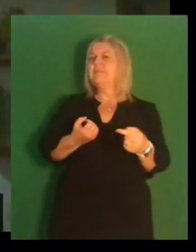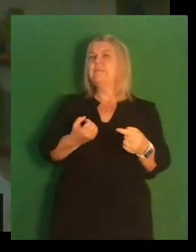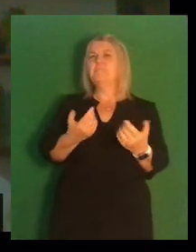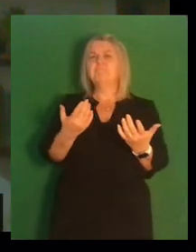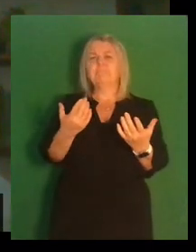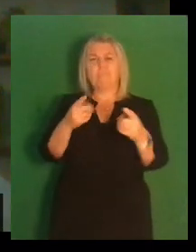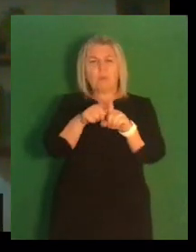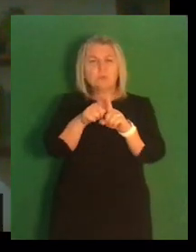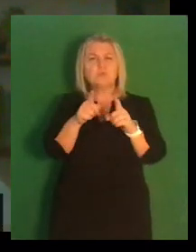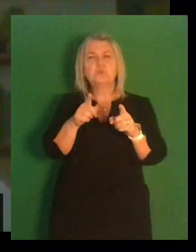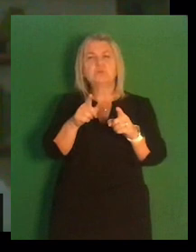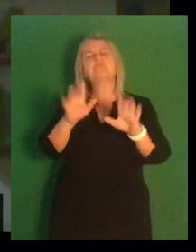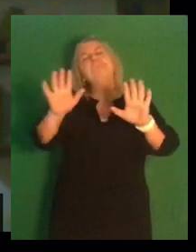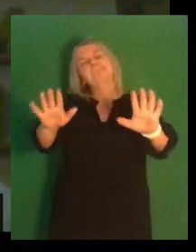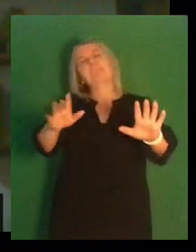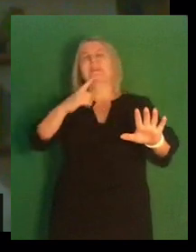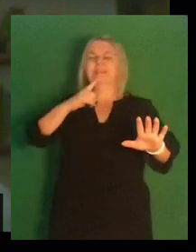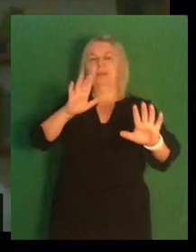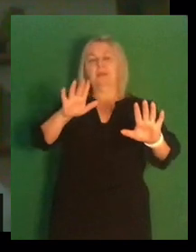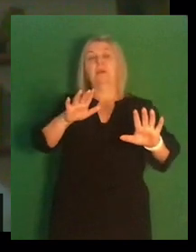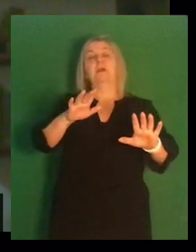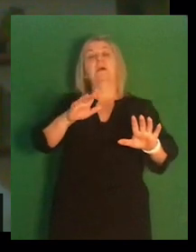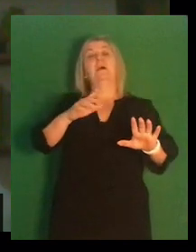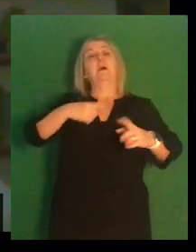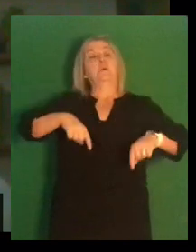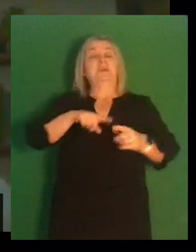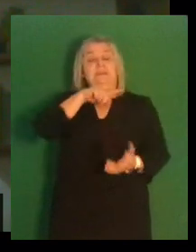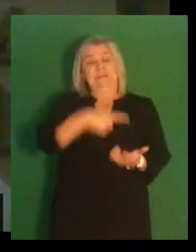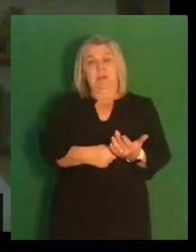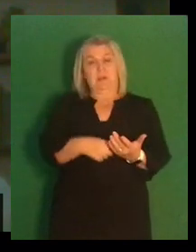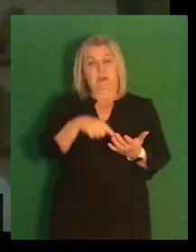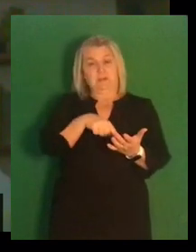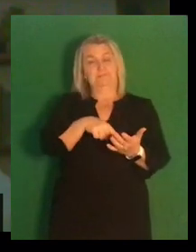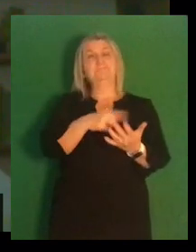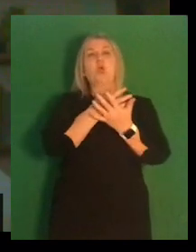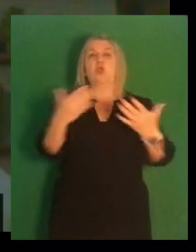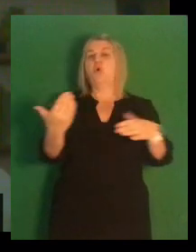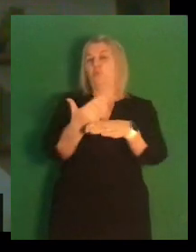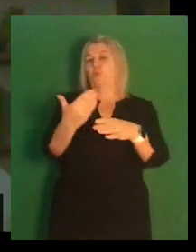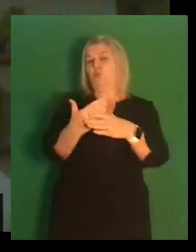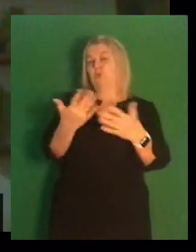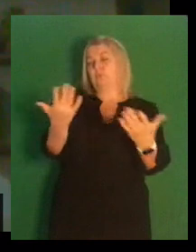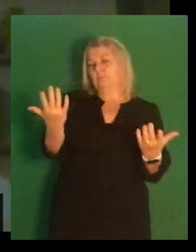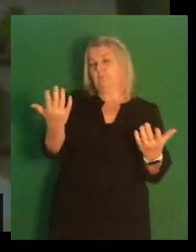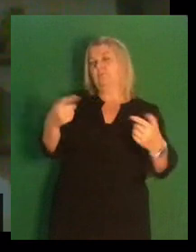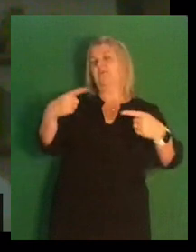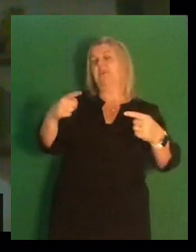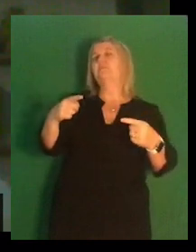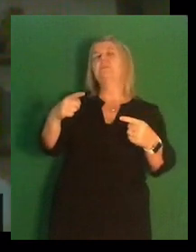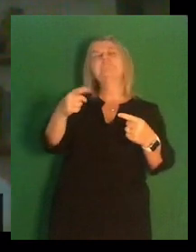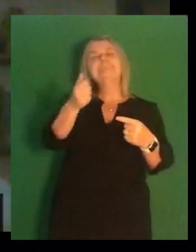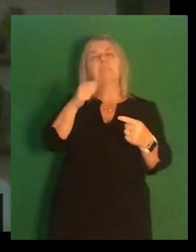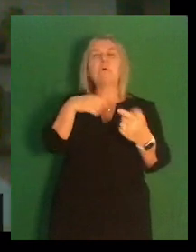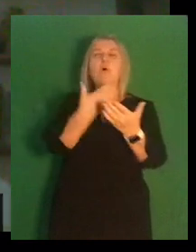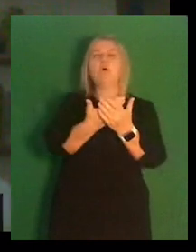let me say rather, we made a decision to do a lot of the work available video on demand, and